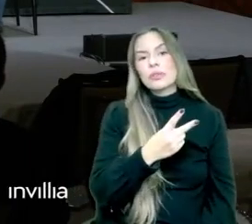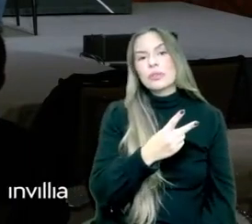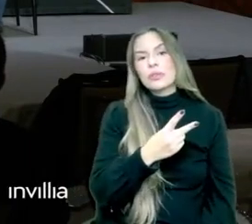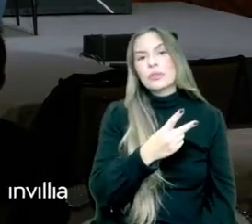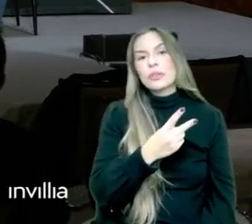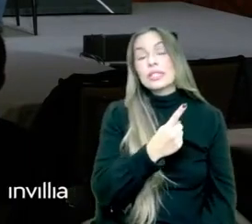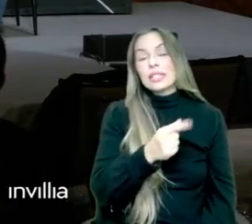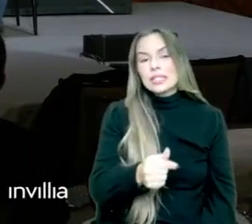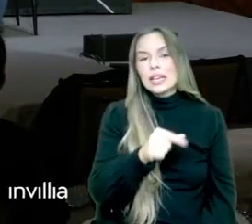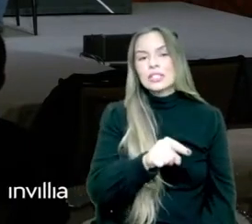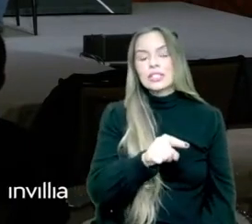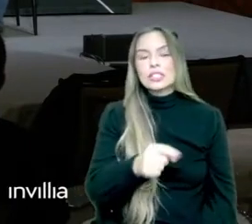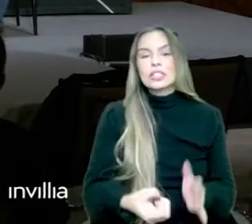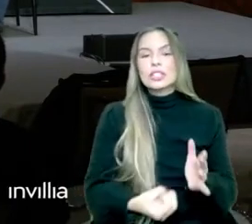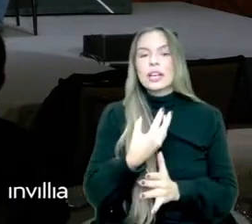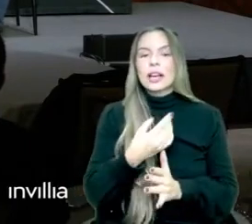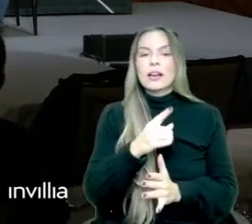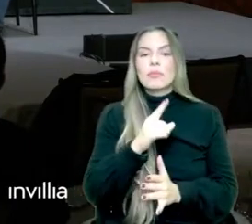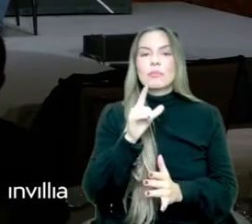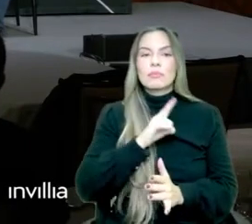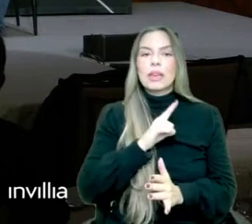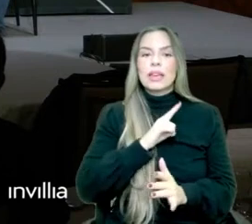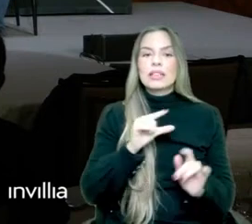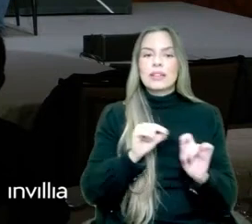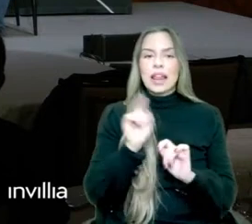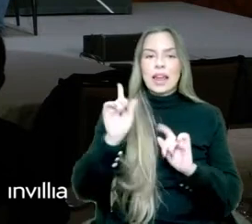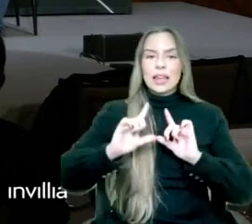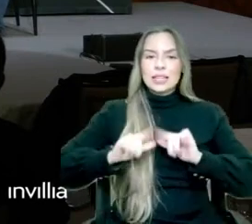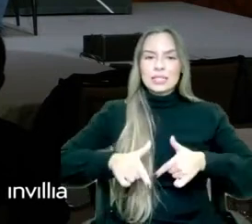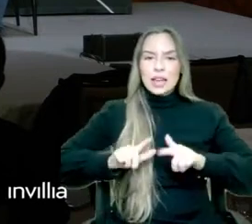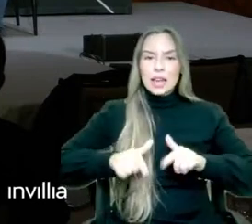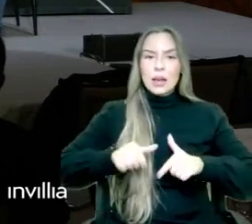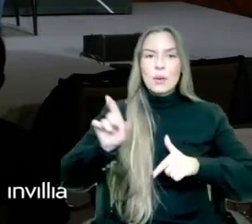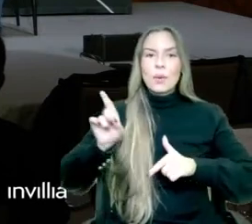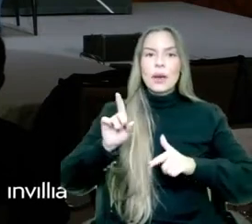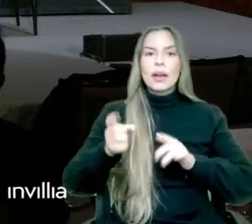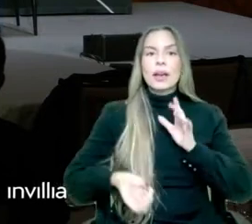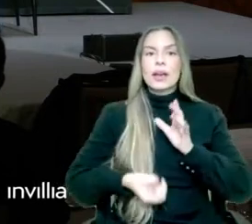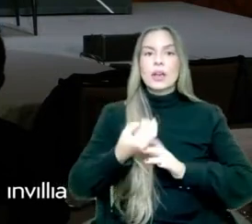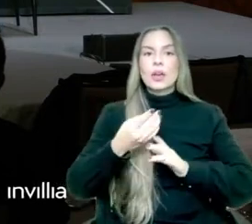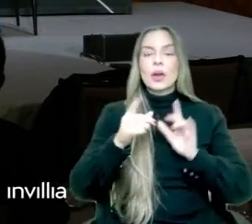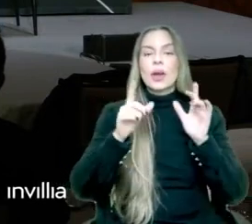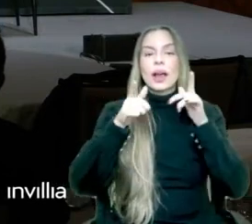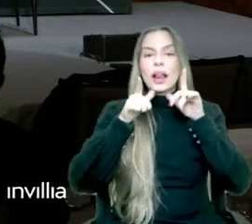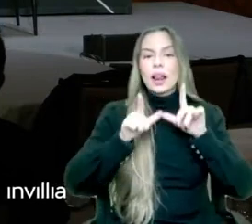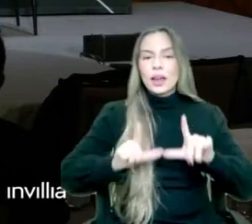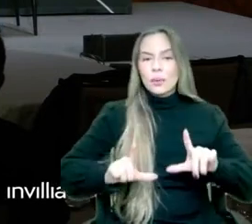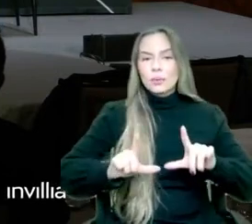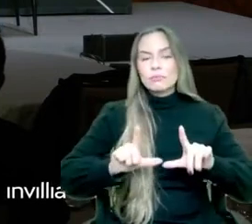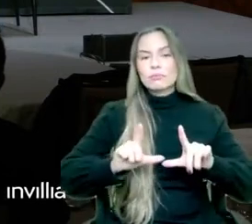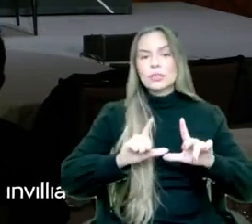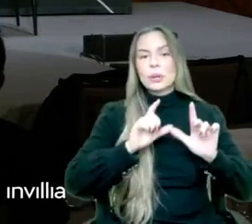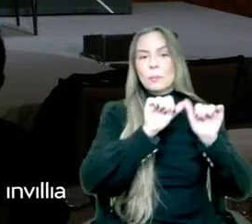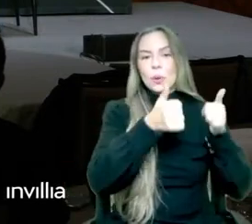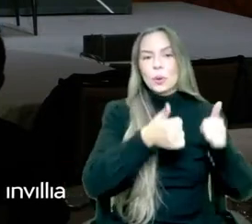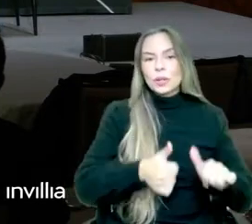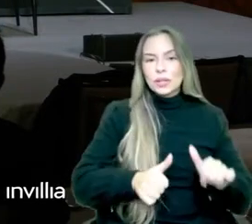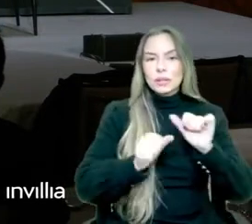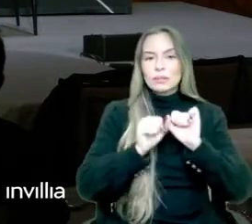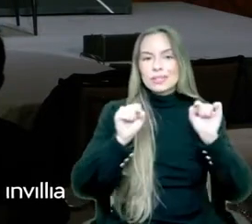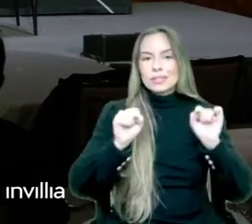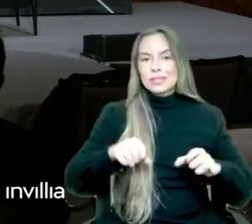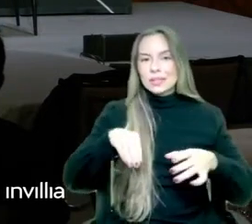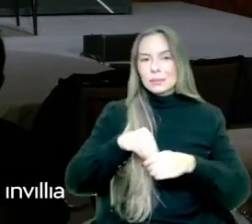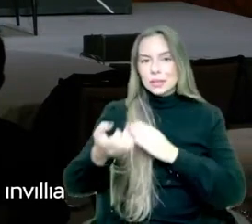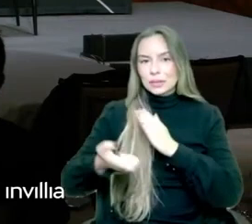Israel. We build large language models and AI systems for enterprises. So